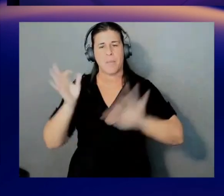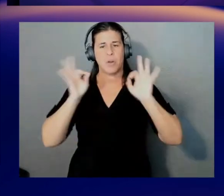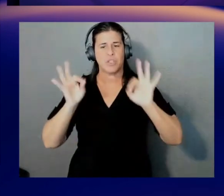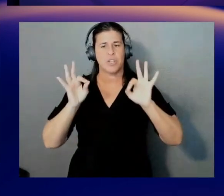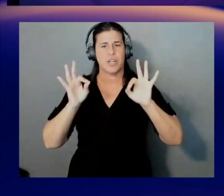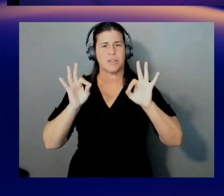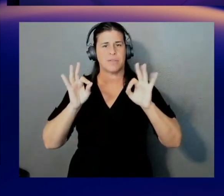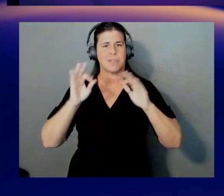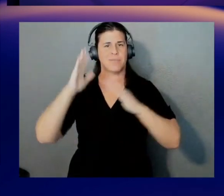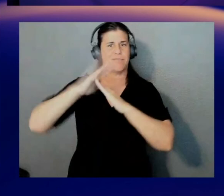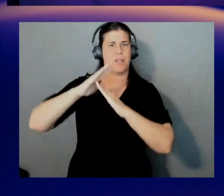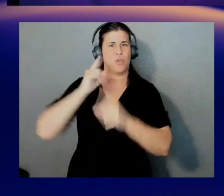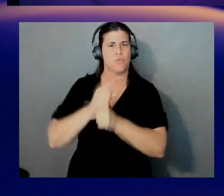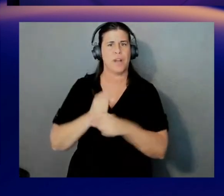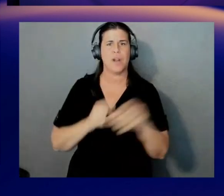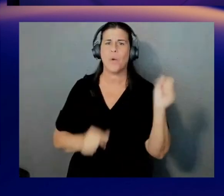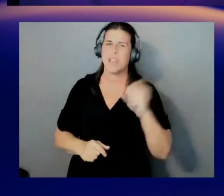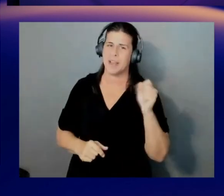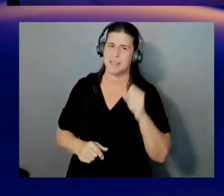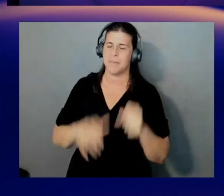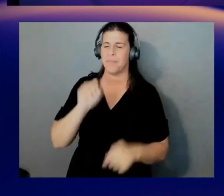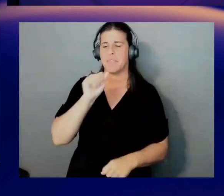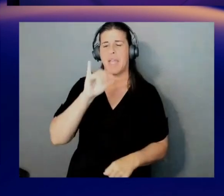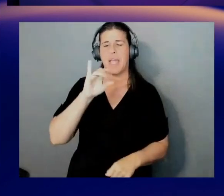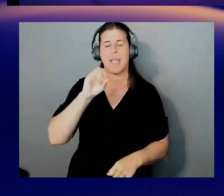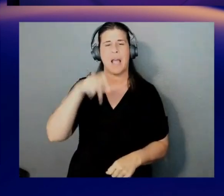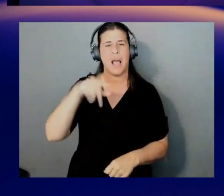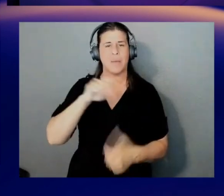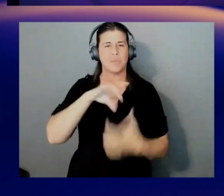yeah, incredible. Yeah. So AIOps falls right inside that pillar.